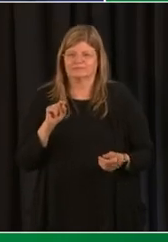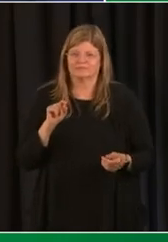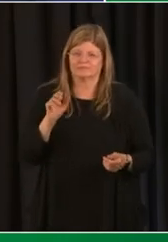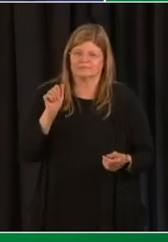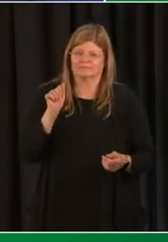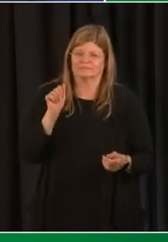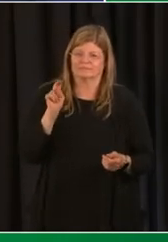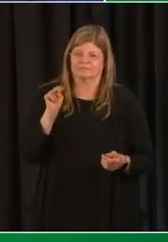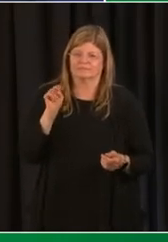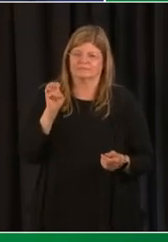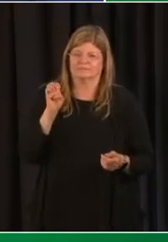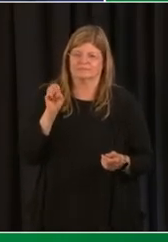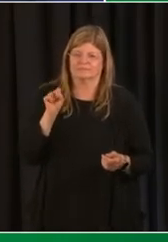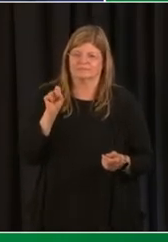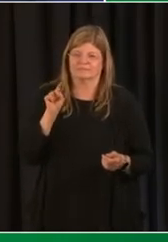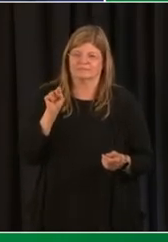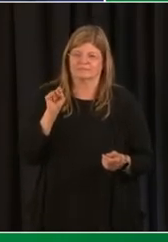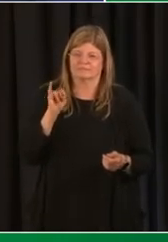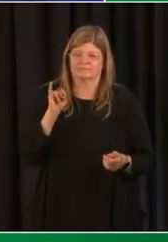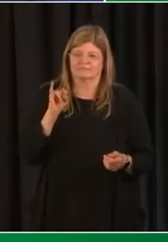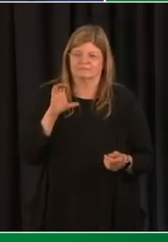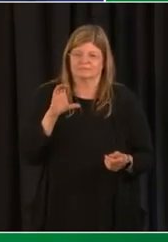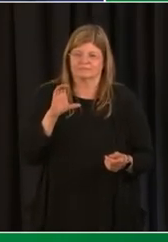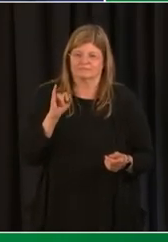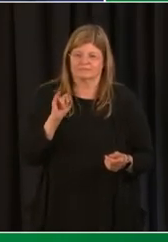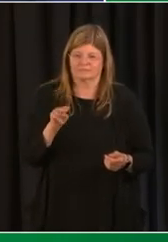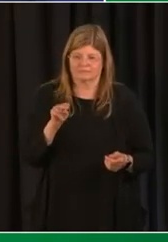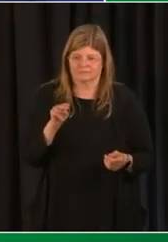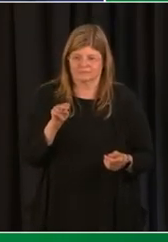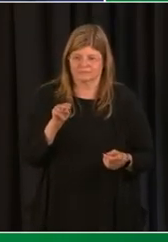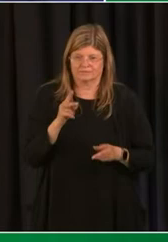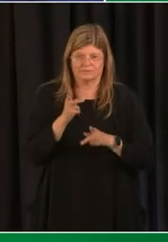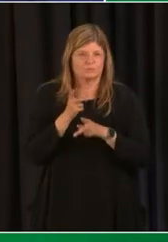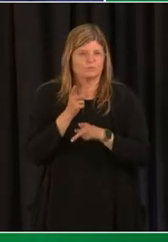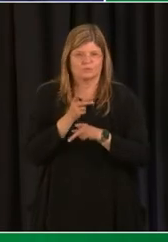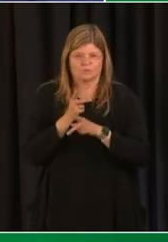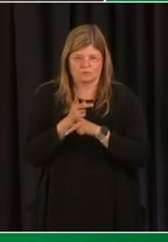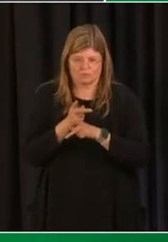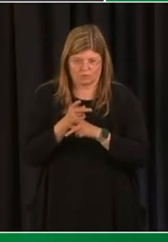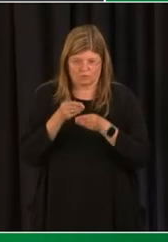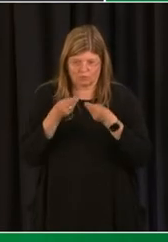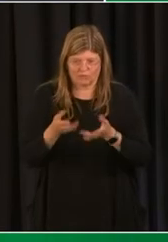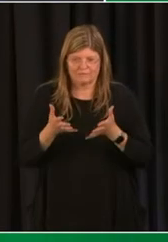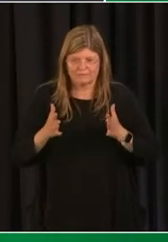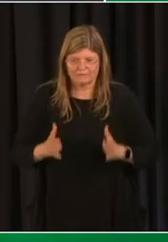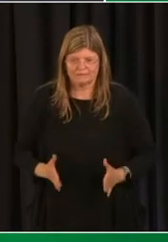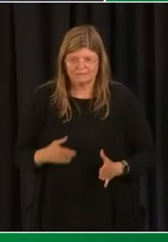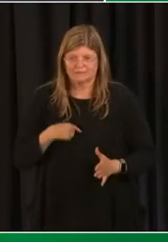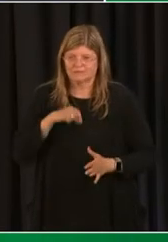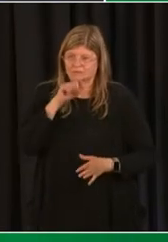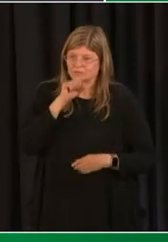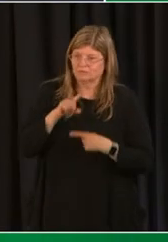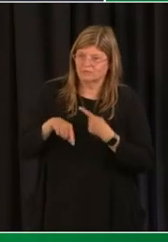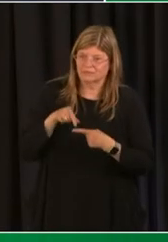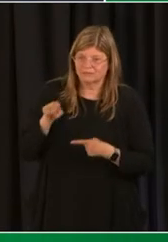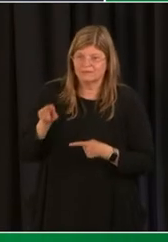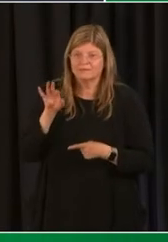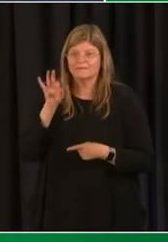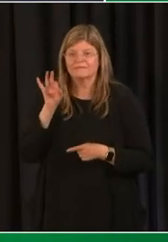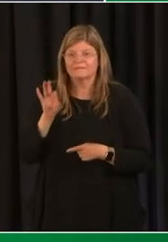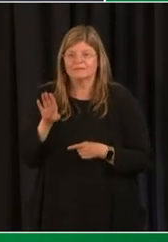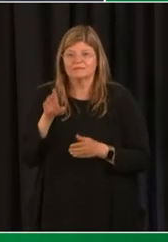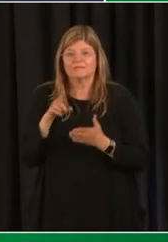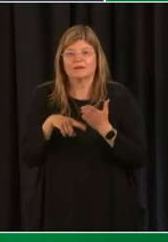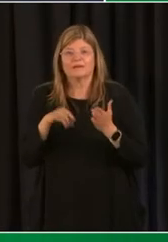accepted. Okay. And I love this question from Emily. She asks, this is on Facebook, and she asks, what